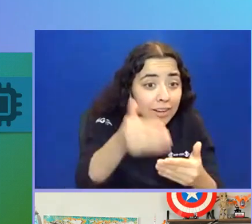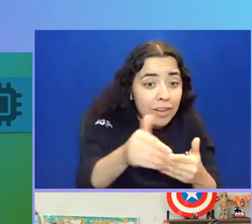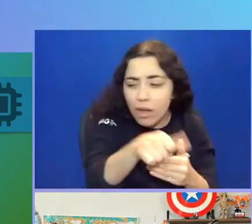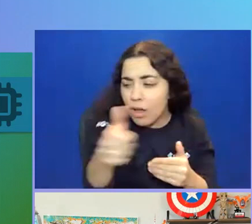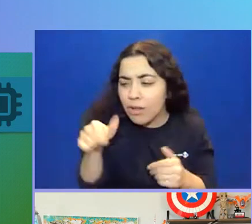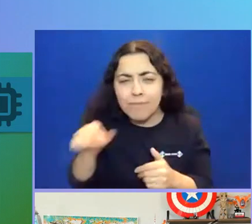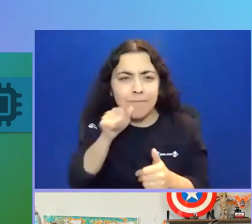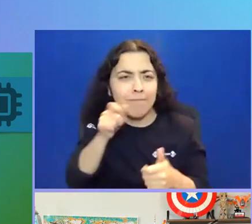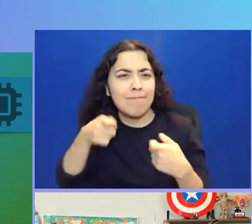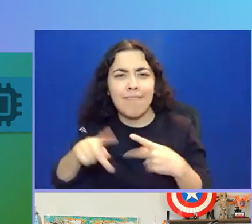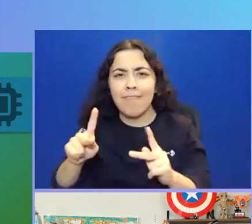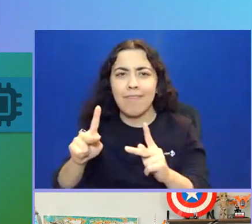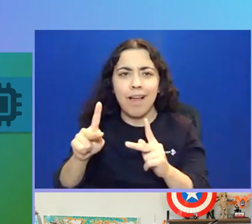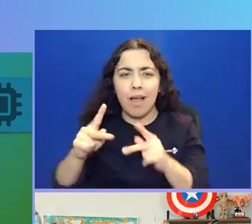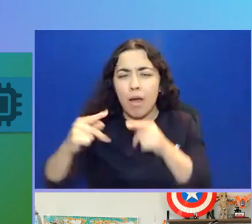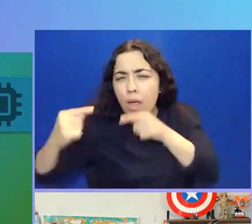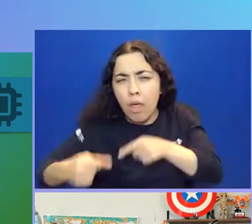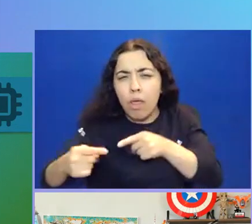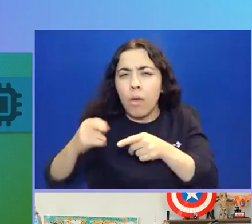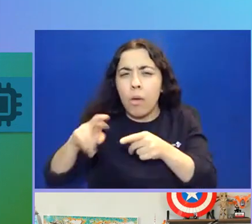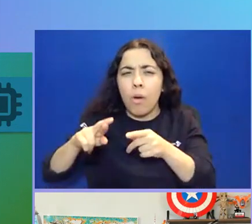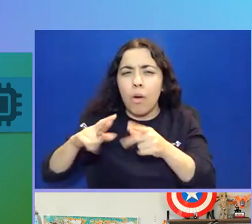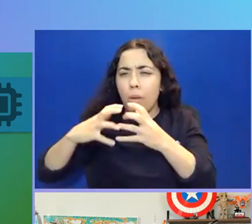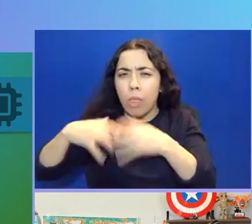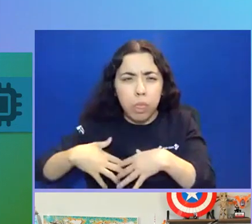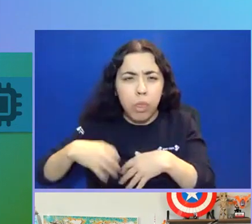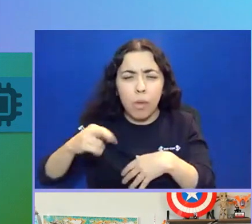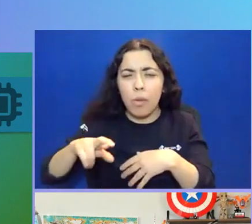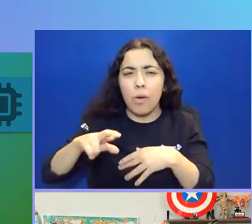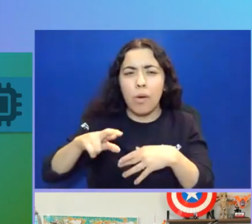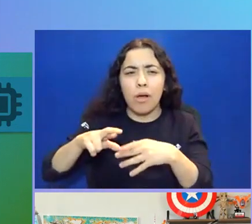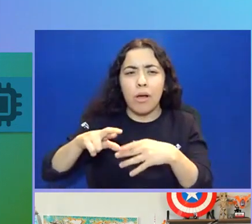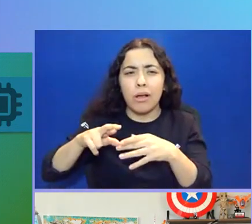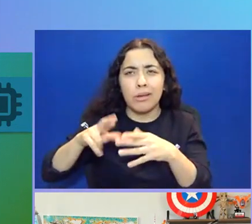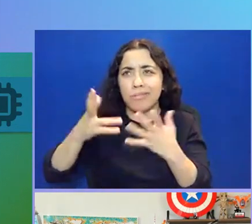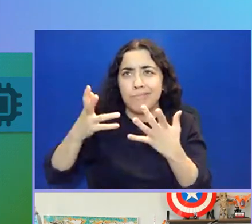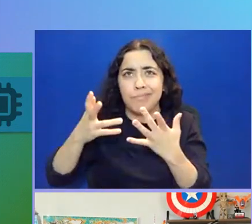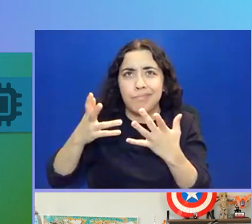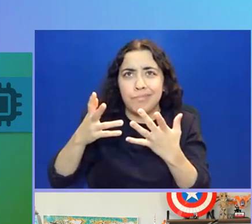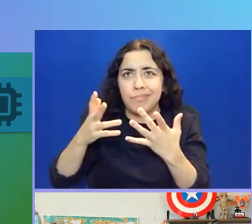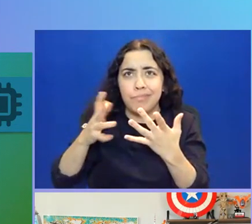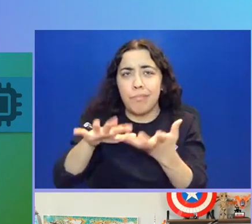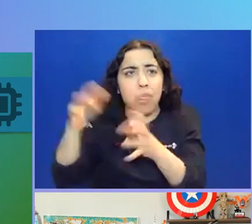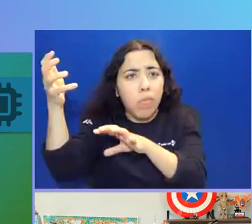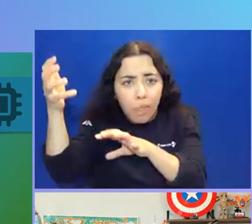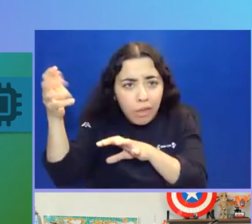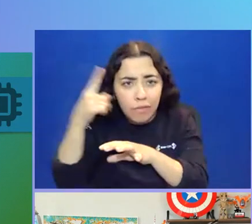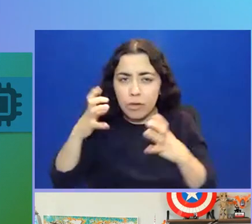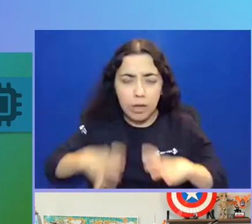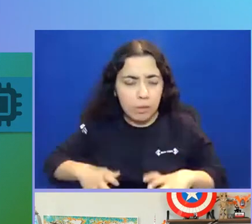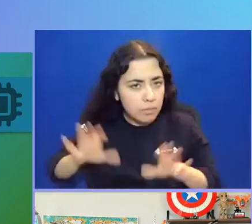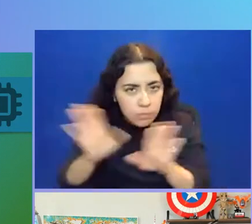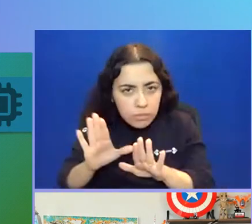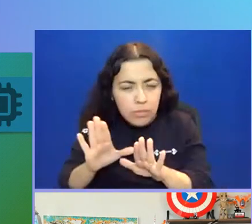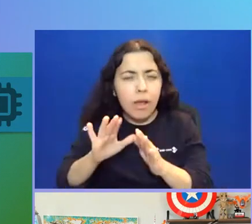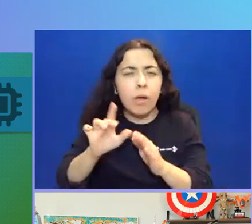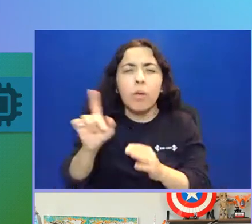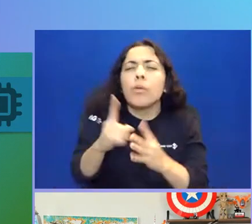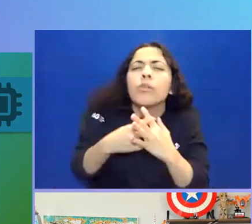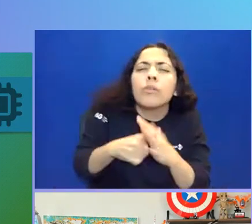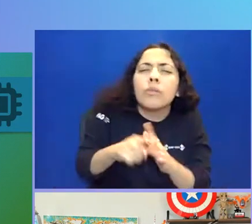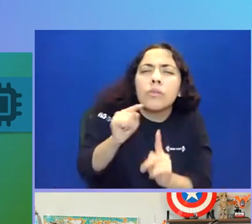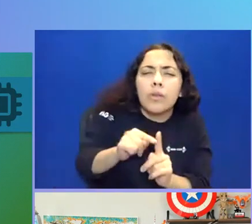of our customers and workforce, right? That can be really difficult. So how do you find that place to start? And maybe it is something like,